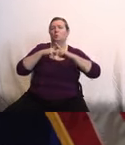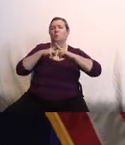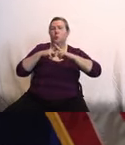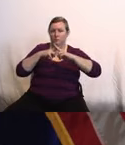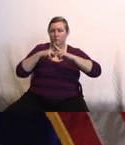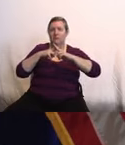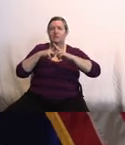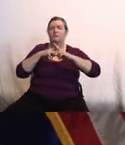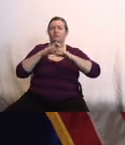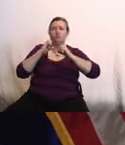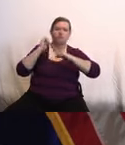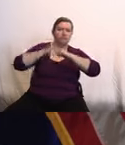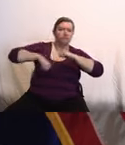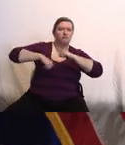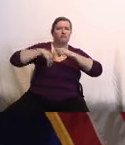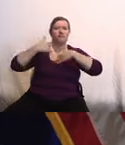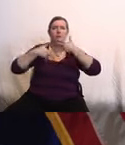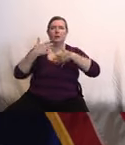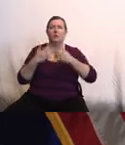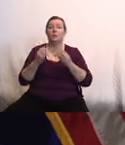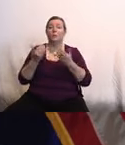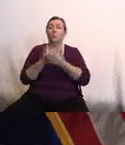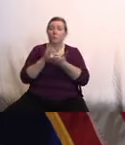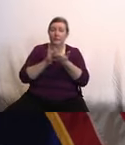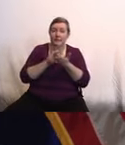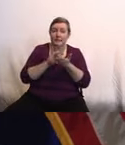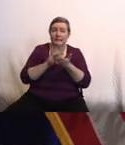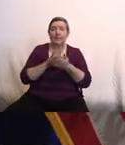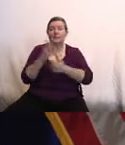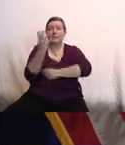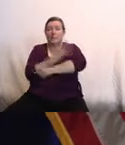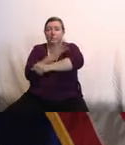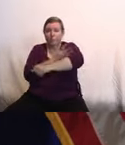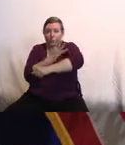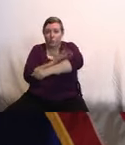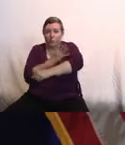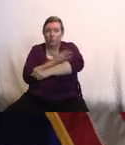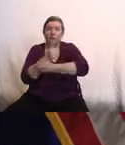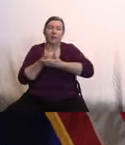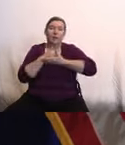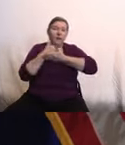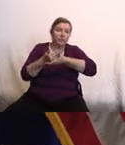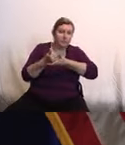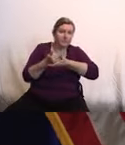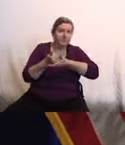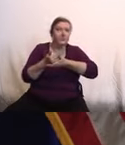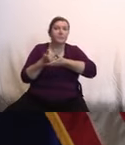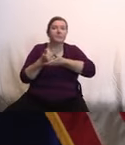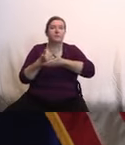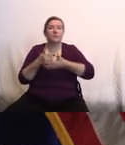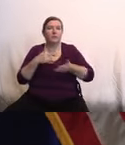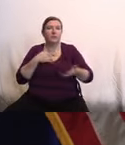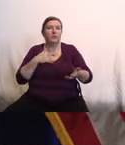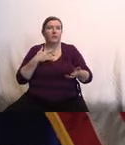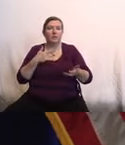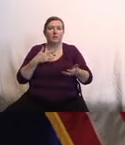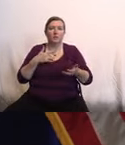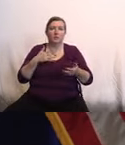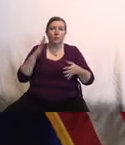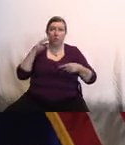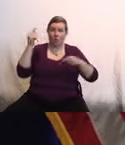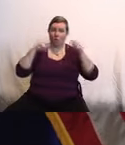new therapeutics. All these things are good, and it's hard for me to see that we'd go back to where we were 2 years ago when this all